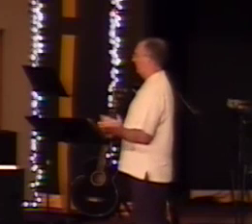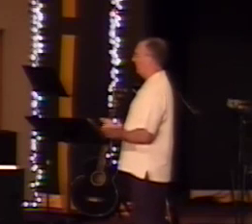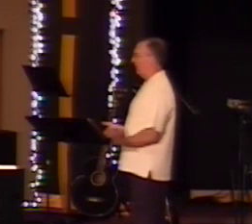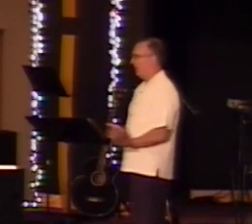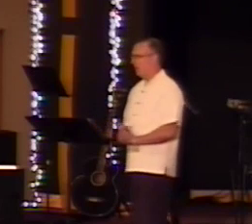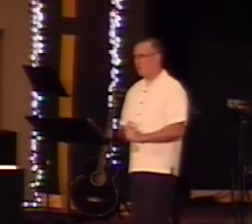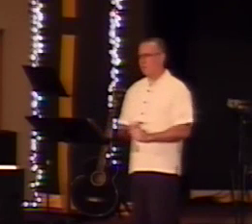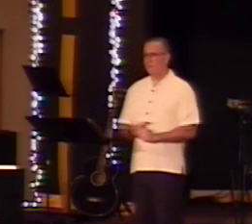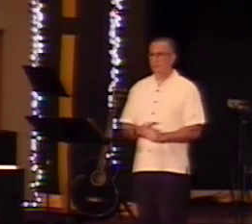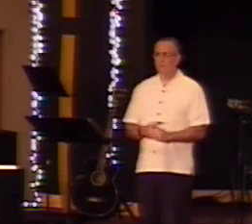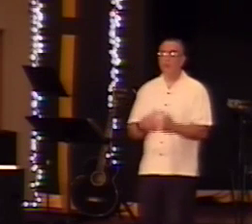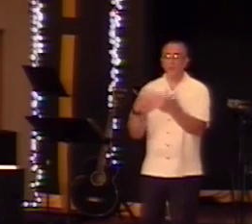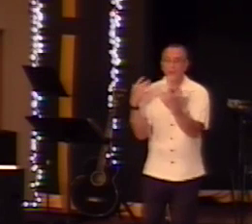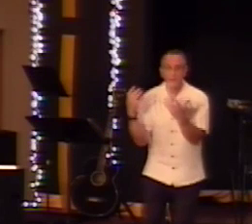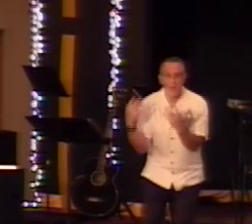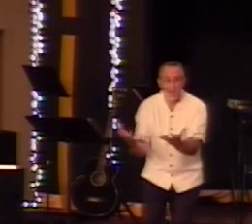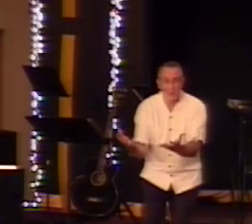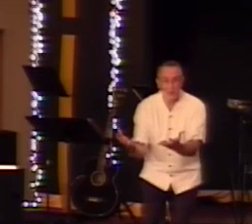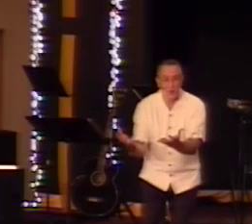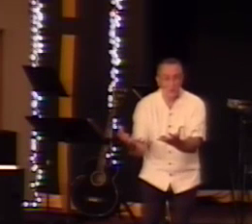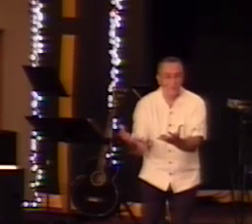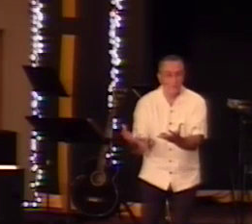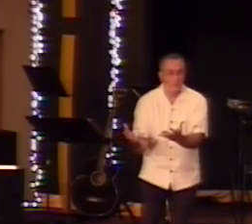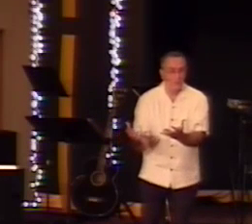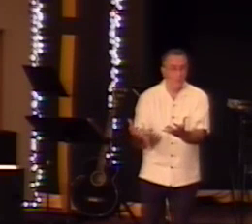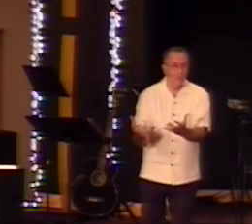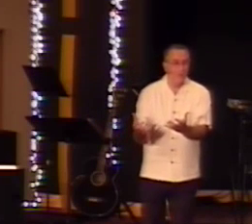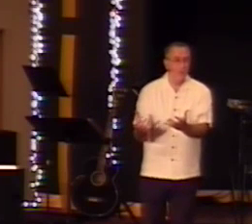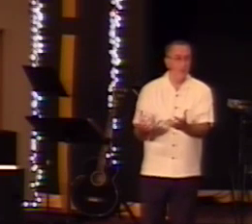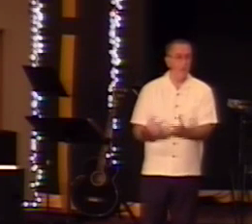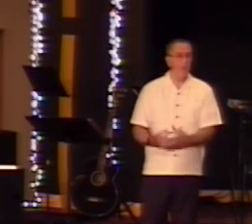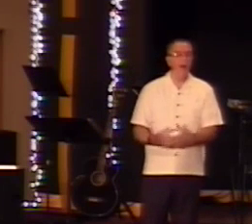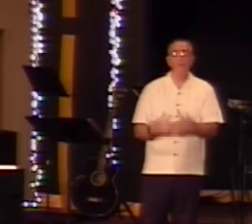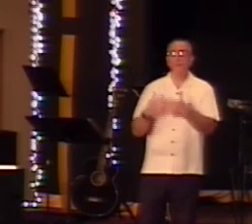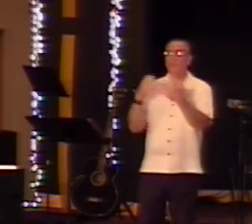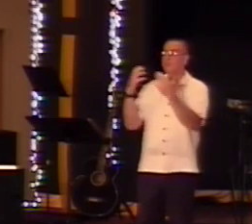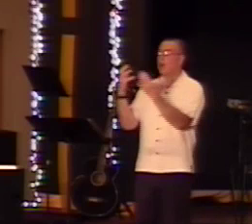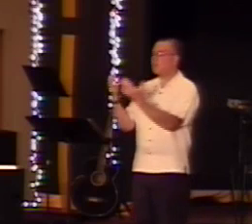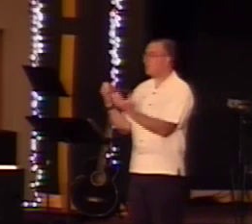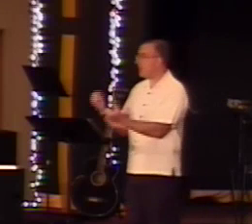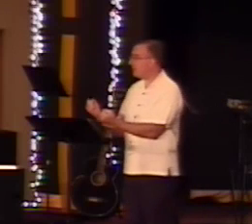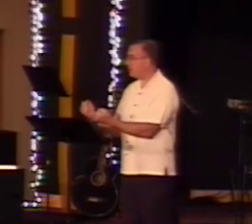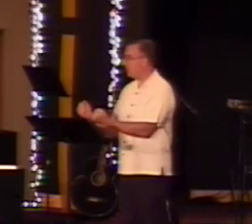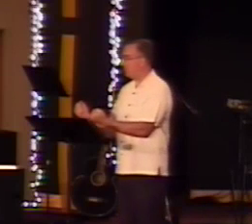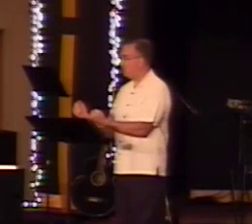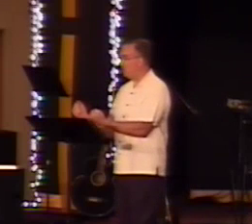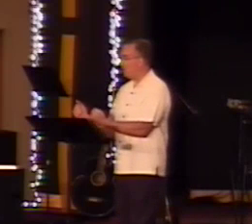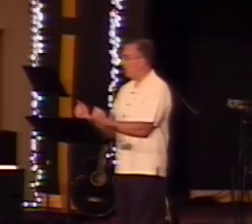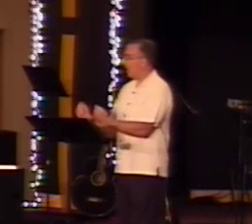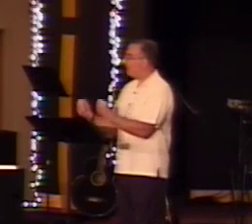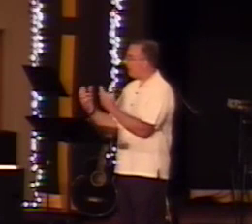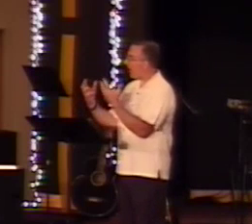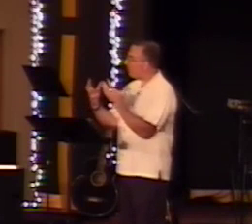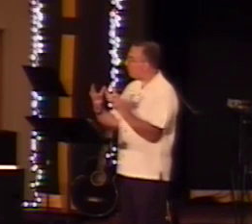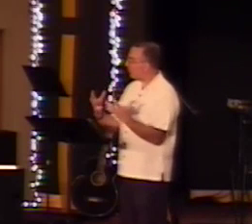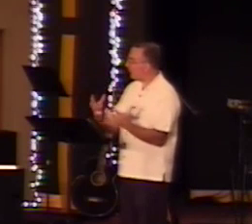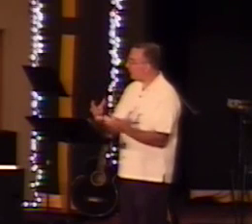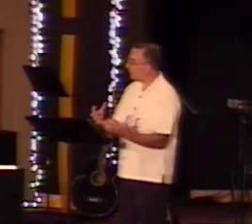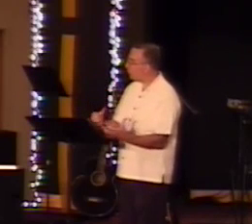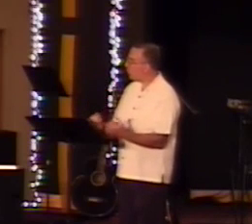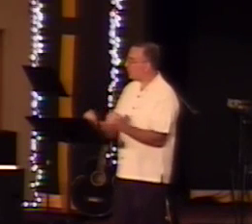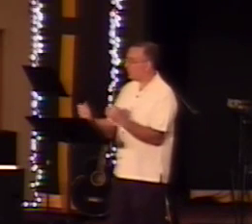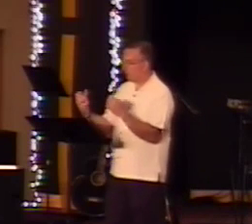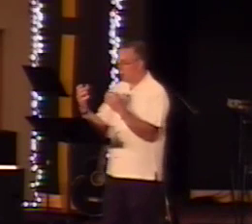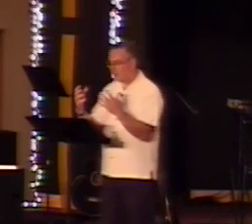prophets? Because we have the Bible. The prophets gave God's message as the Bible was